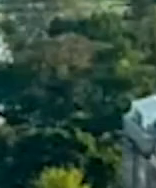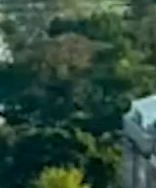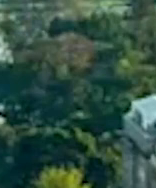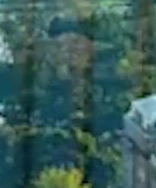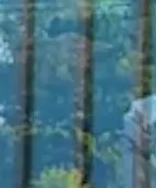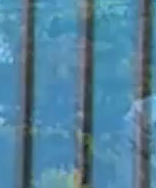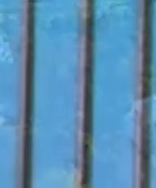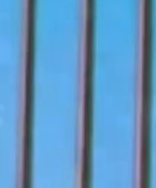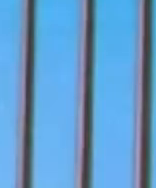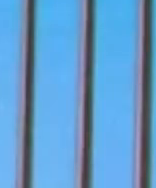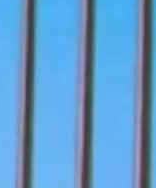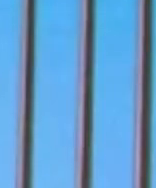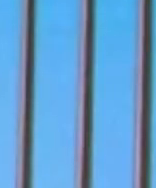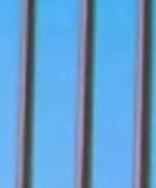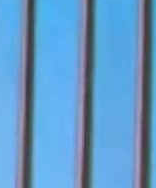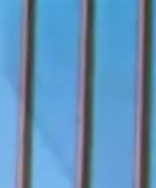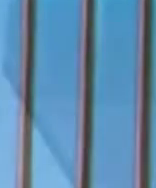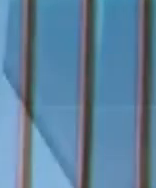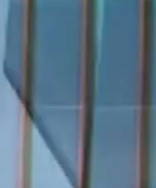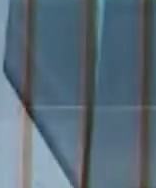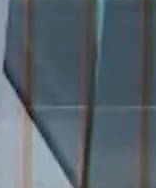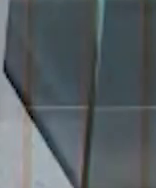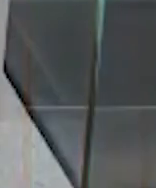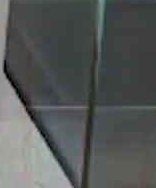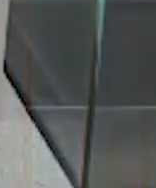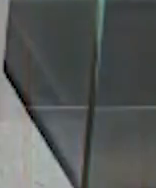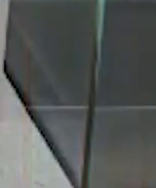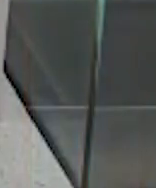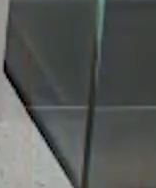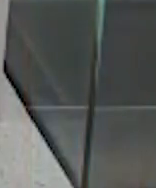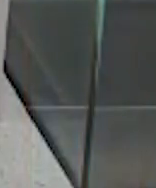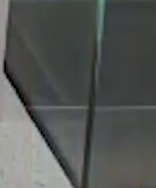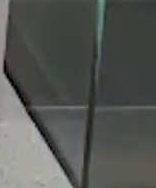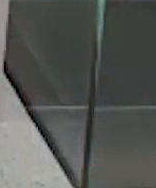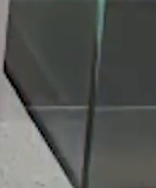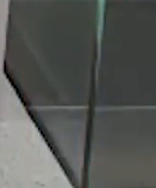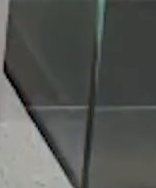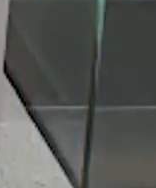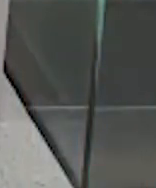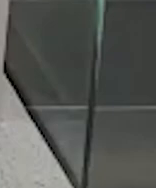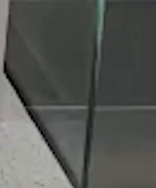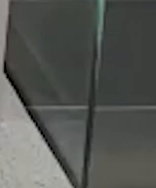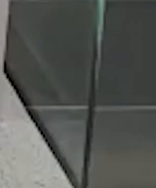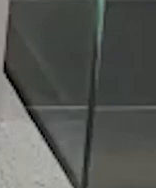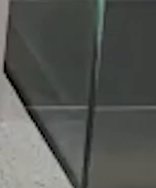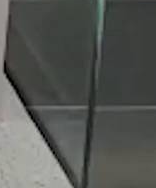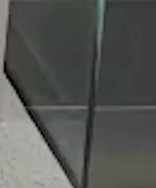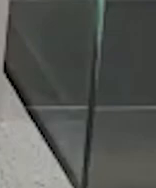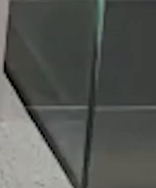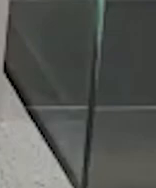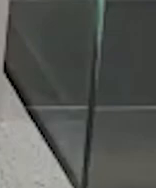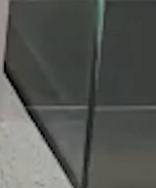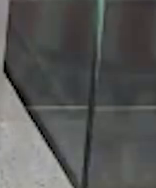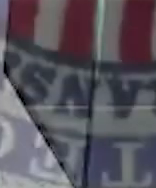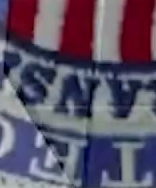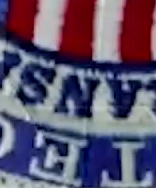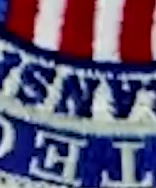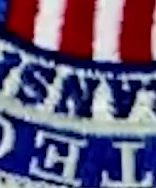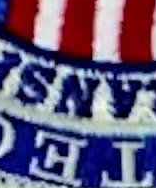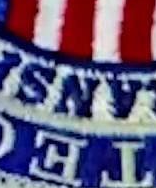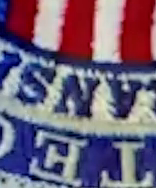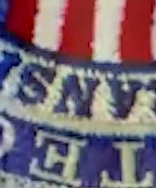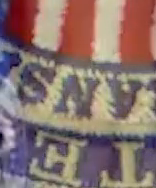state, across the land. Everybody, come on. Sing along. Come on. 20 years of standing strong